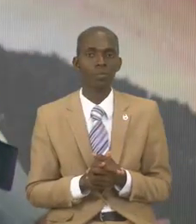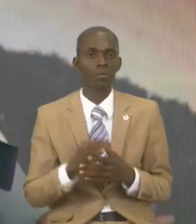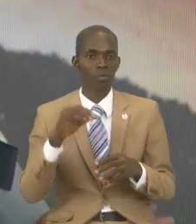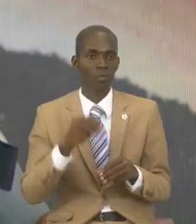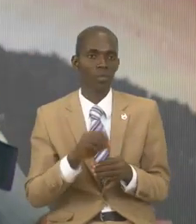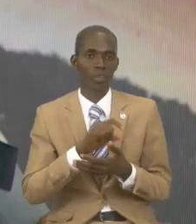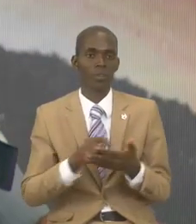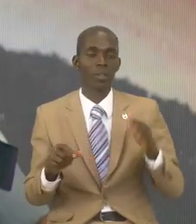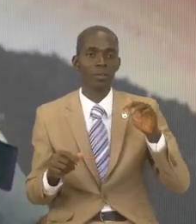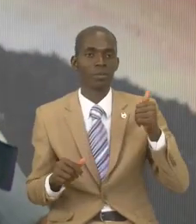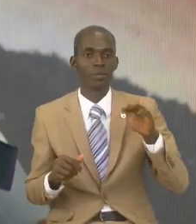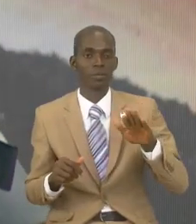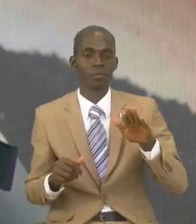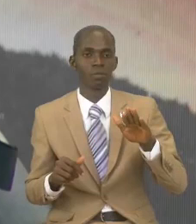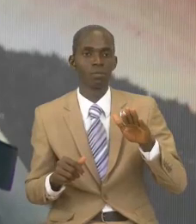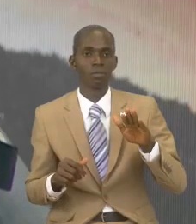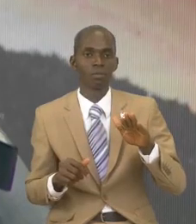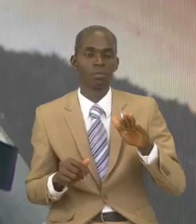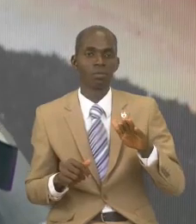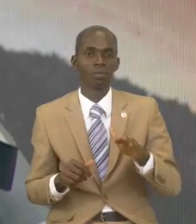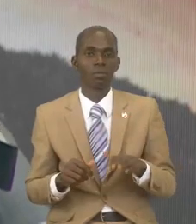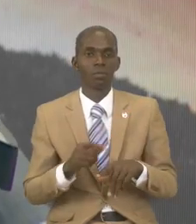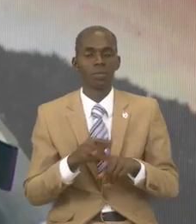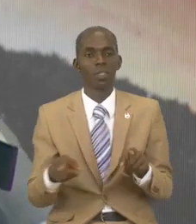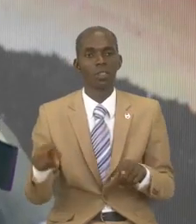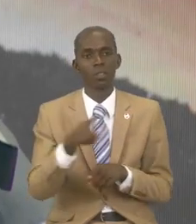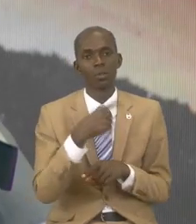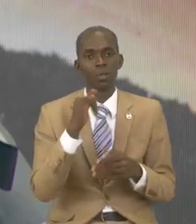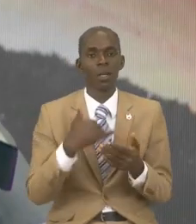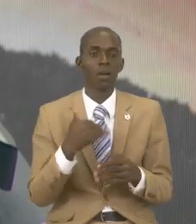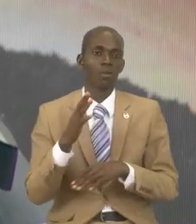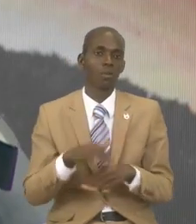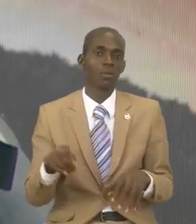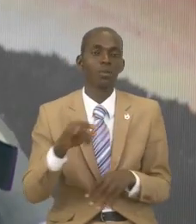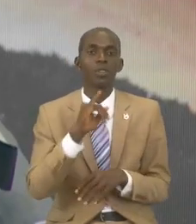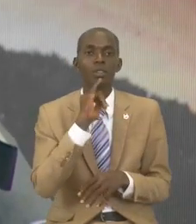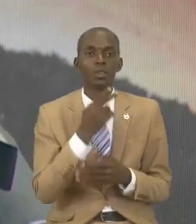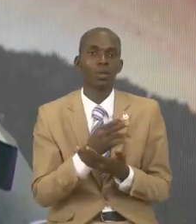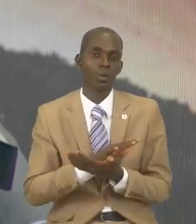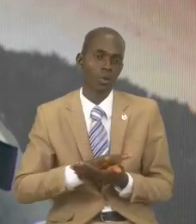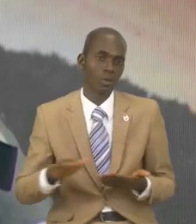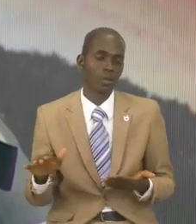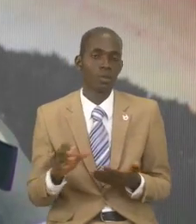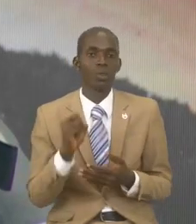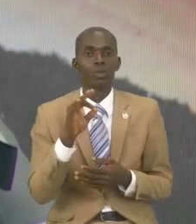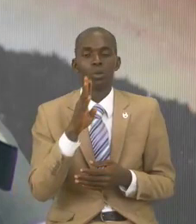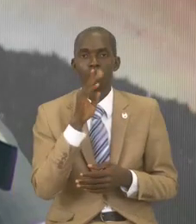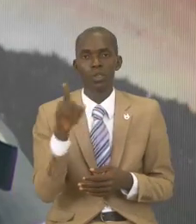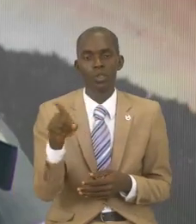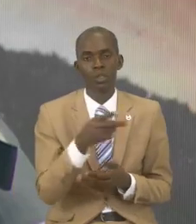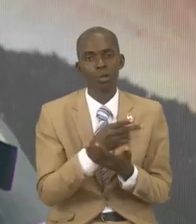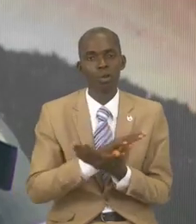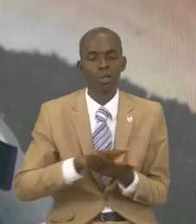but as he which has called you is holy, so be ye holy in